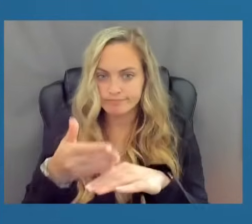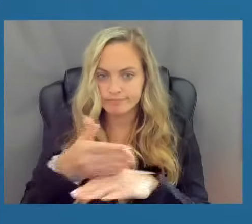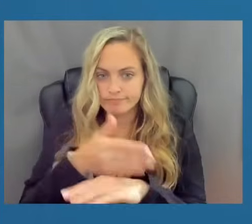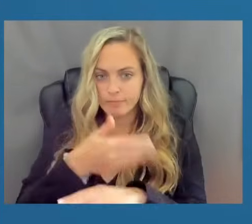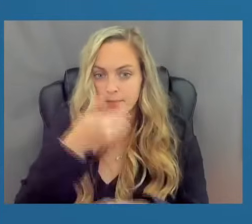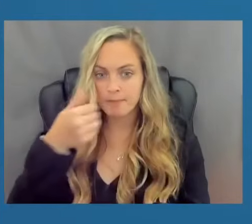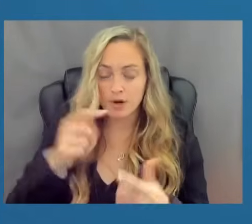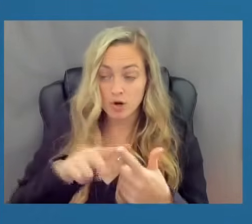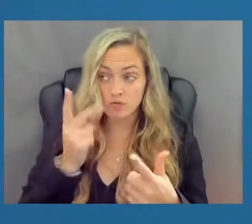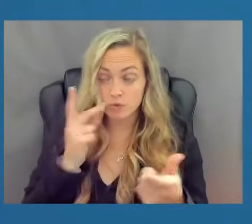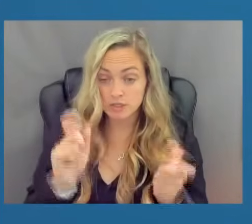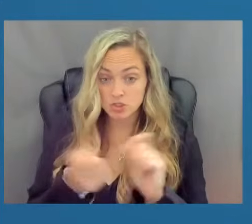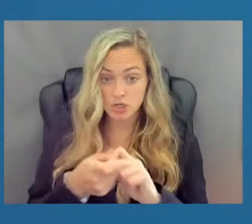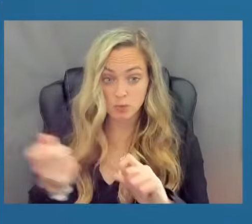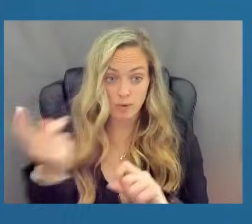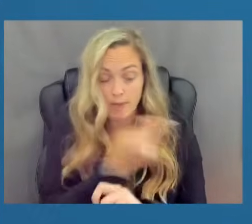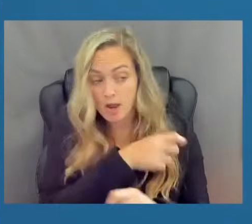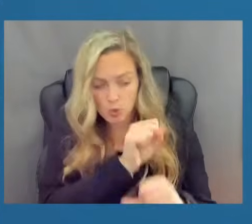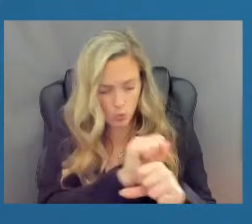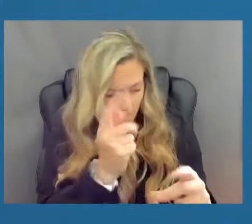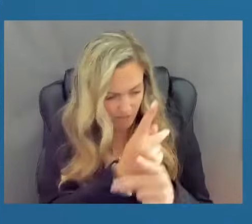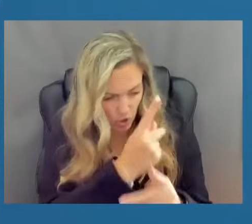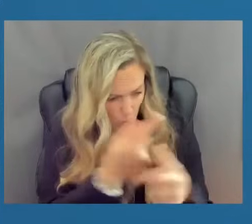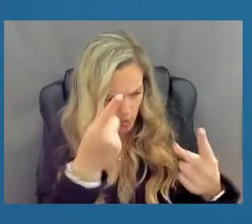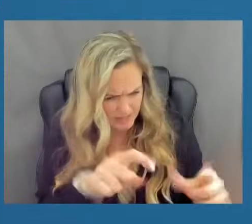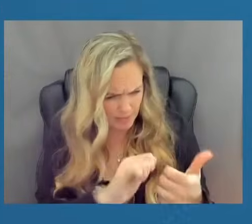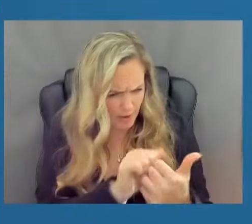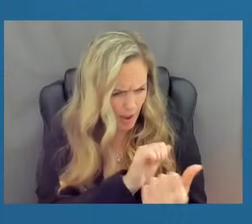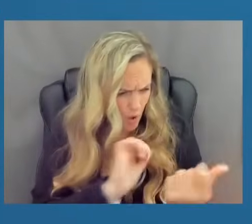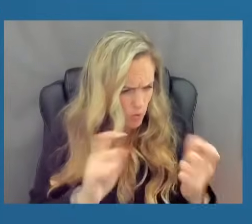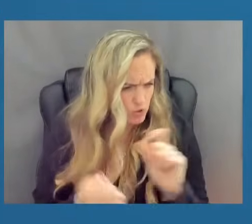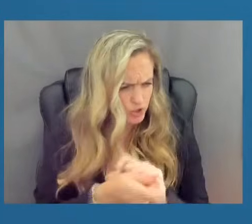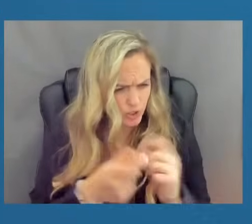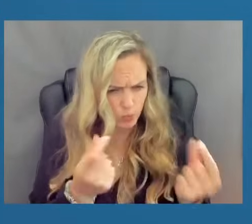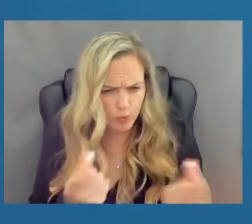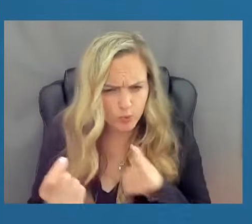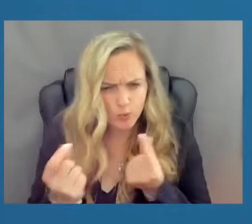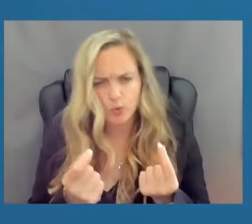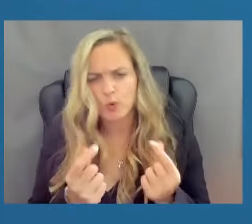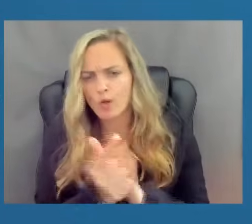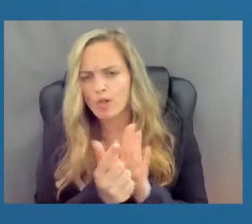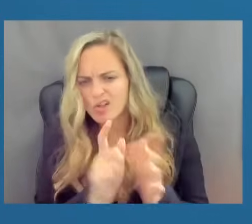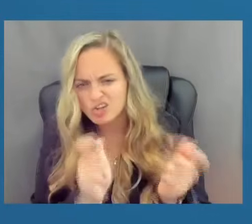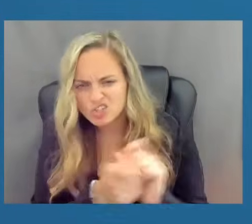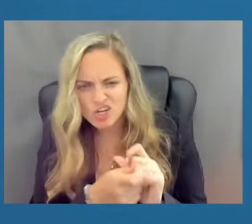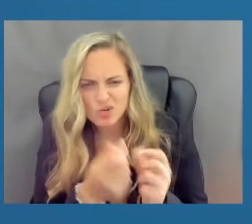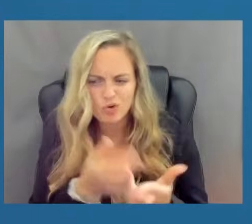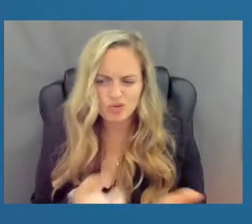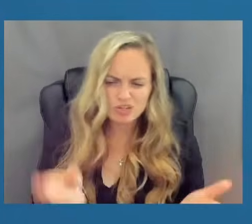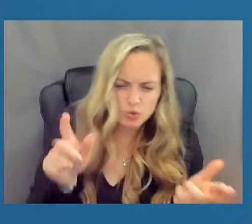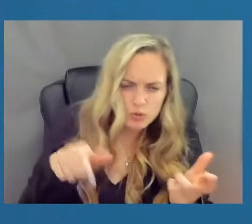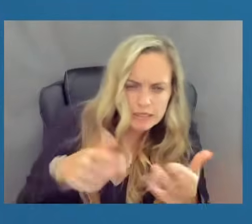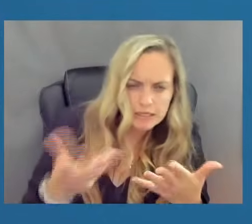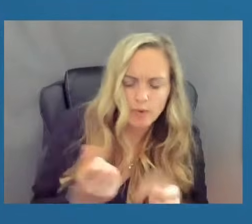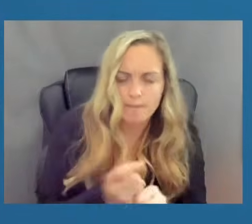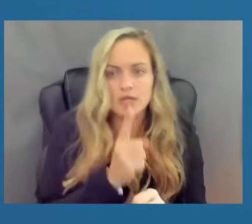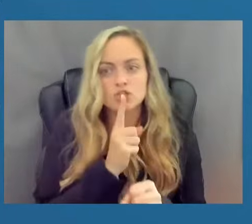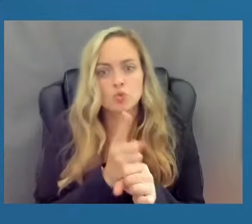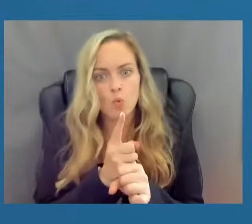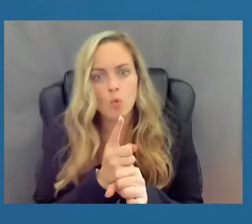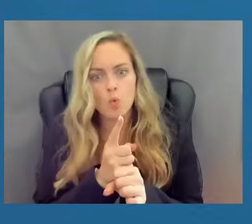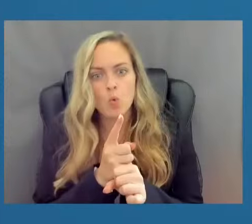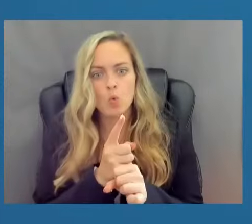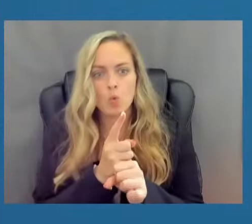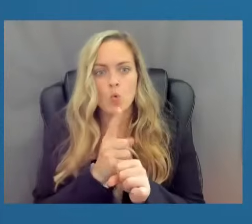change in that, we'll be back on the ground. We'll be saying, what's happening here? How do we make adjustments? What laws need to be changed? What resources you need? Because I want to make sure that we continue to